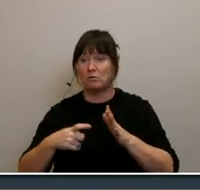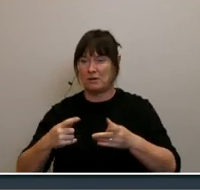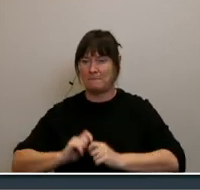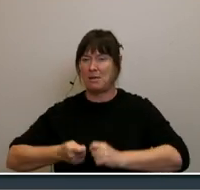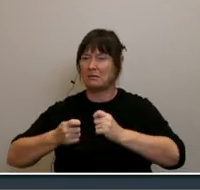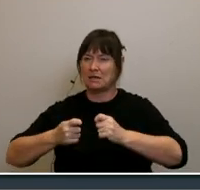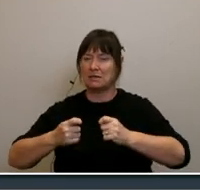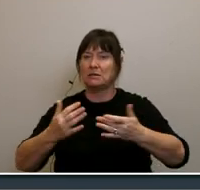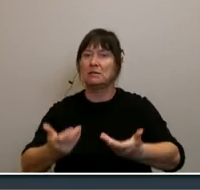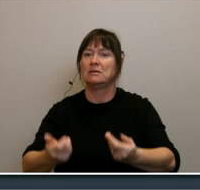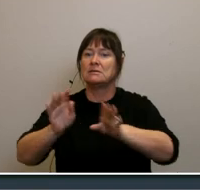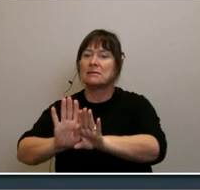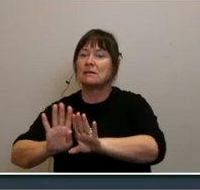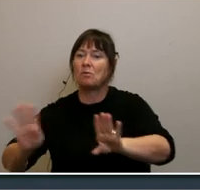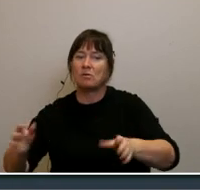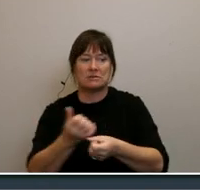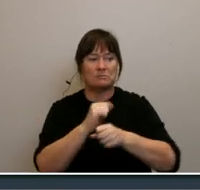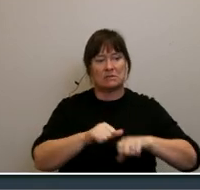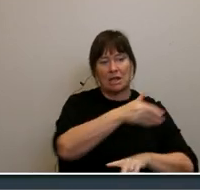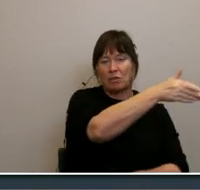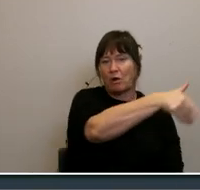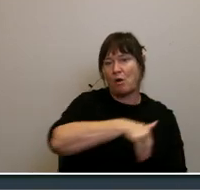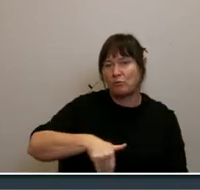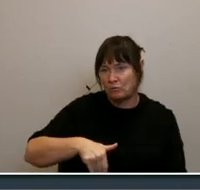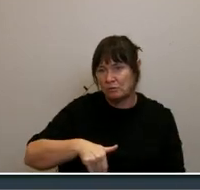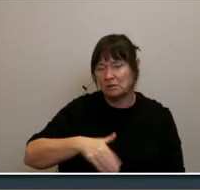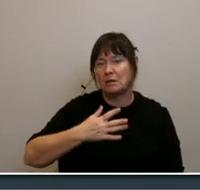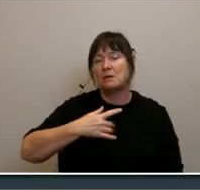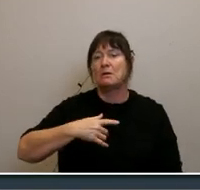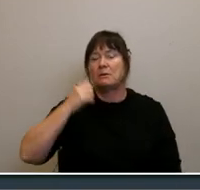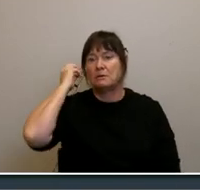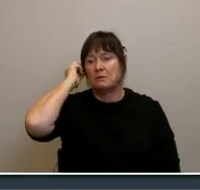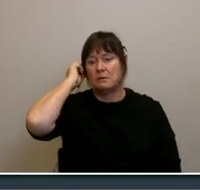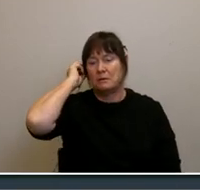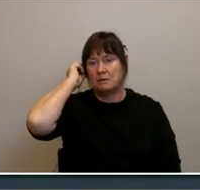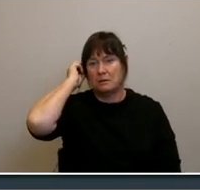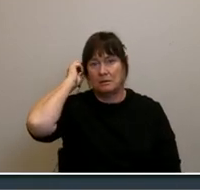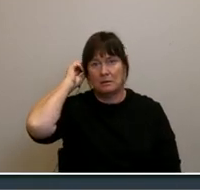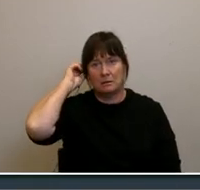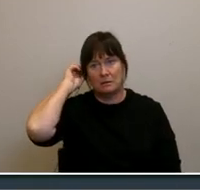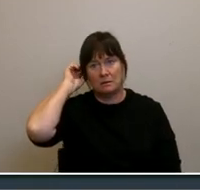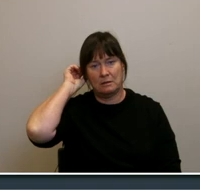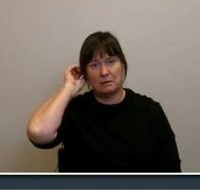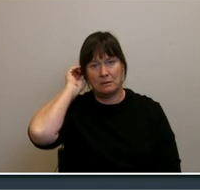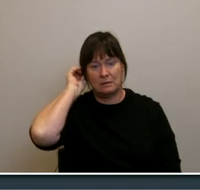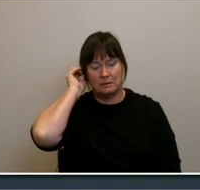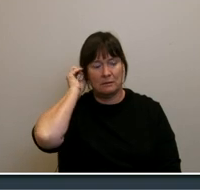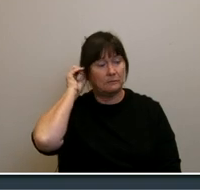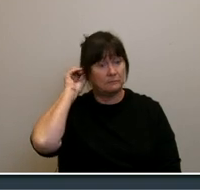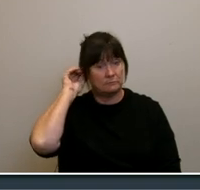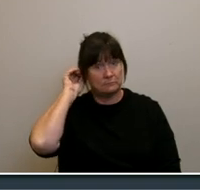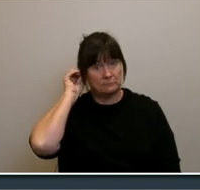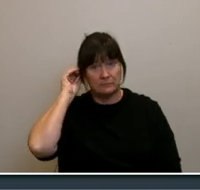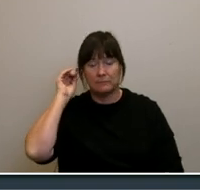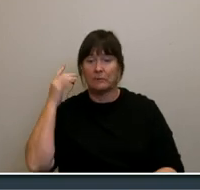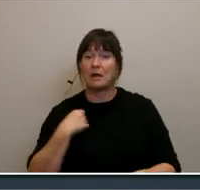seawalls, coastal protection, and running I had the quarry in Hornsey Road, where the cool